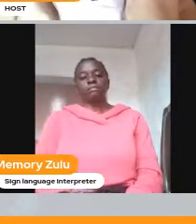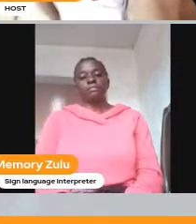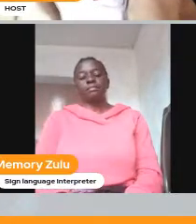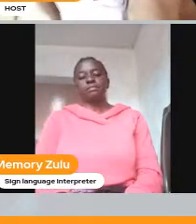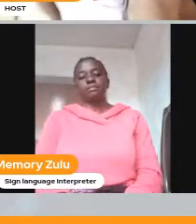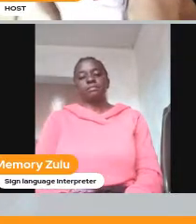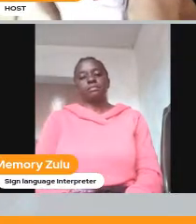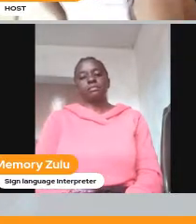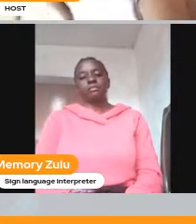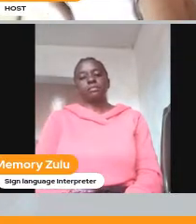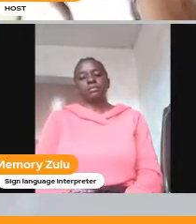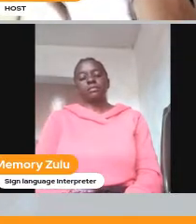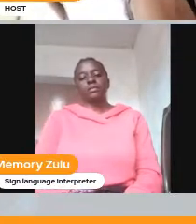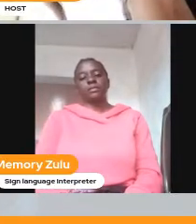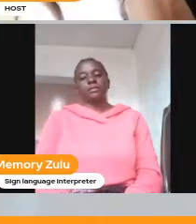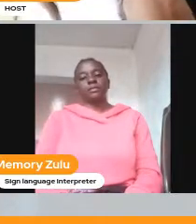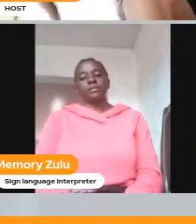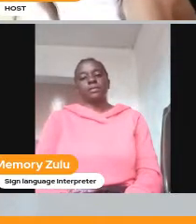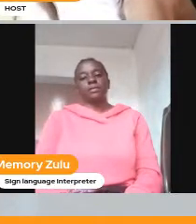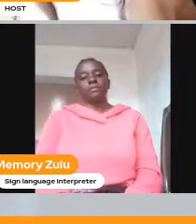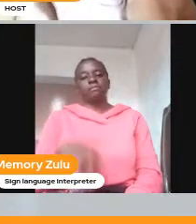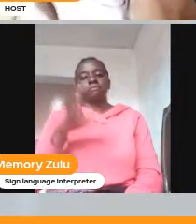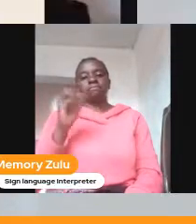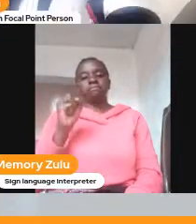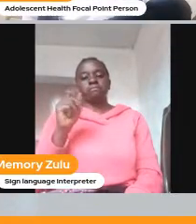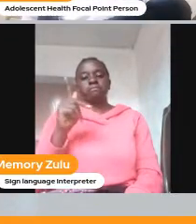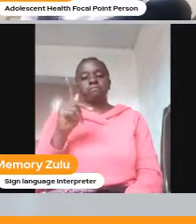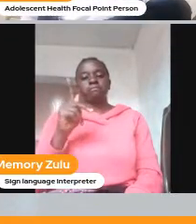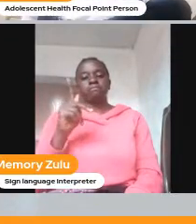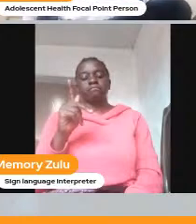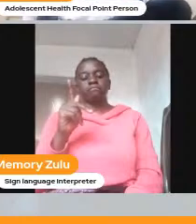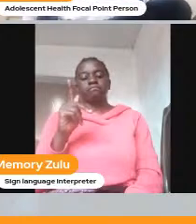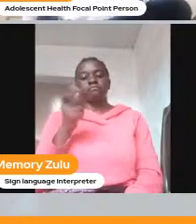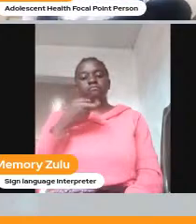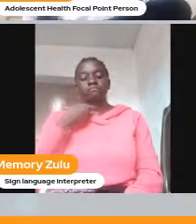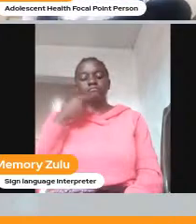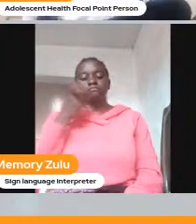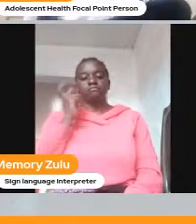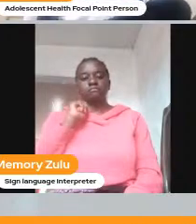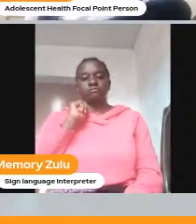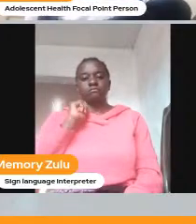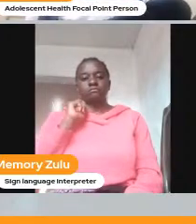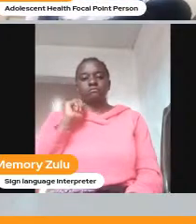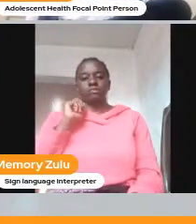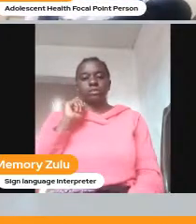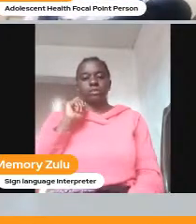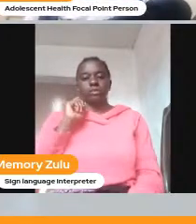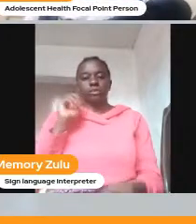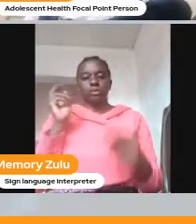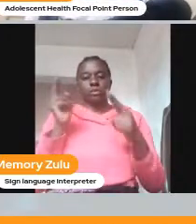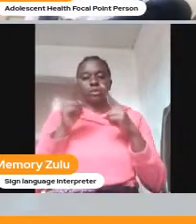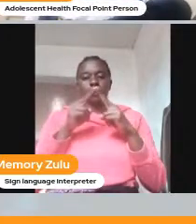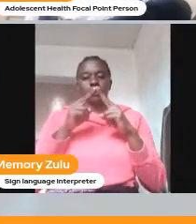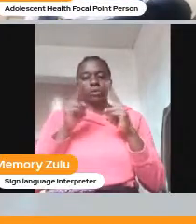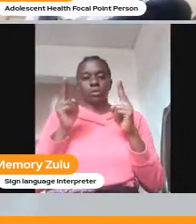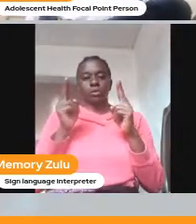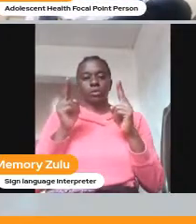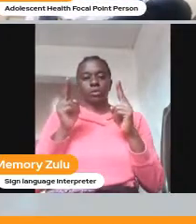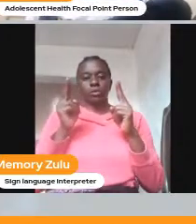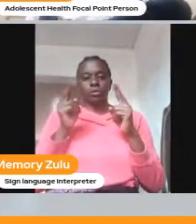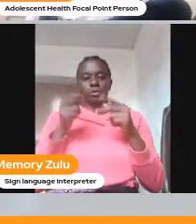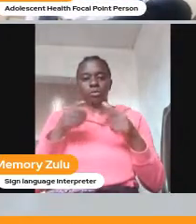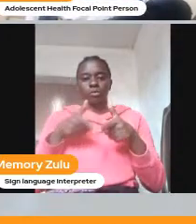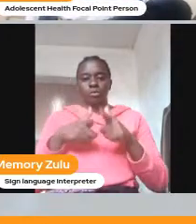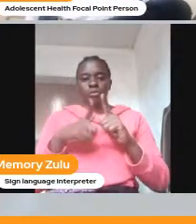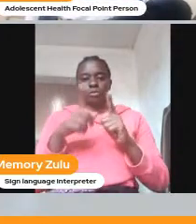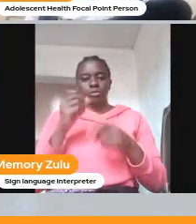Oh, okay. Great. I see. So can we also get an understanding? So now we've spoken about who's at